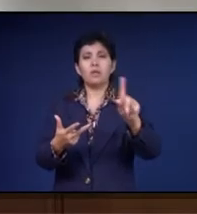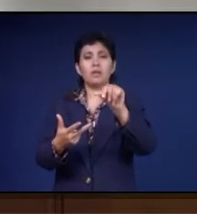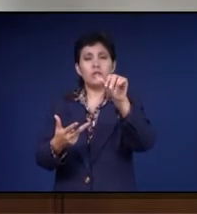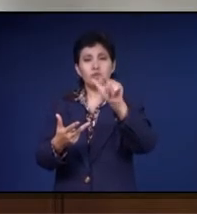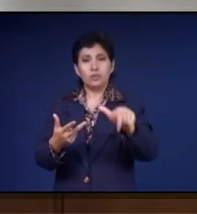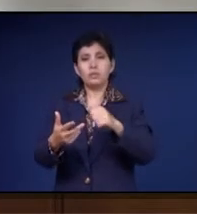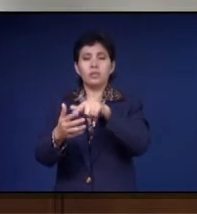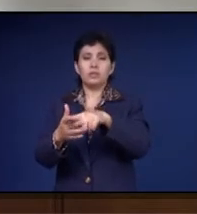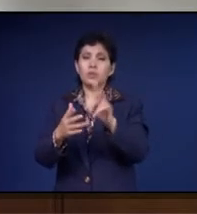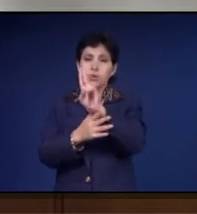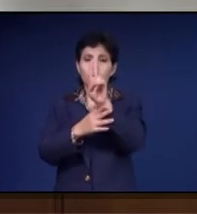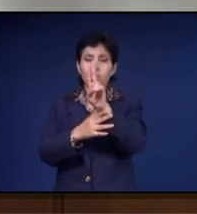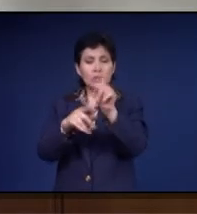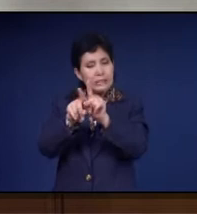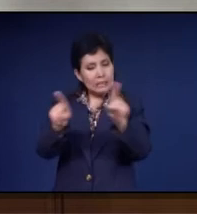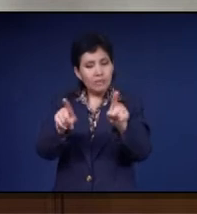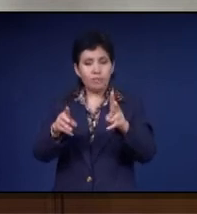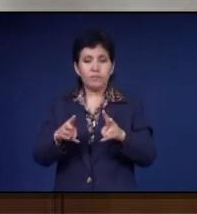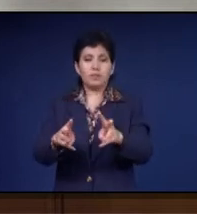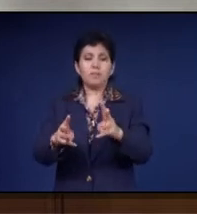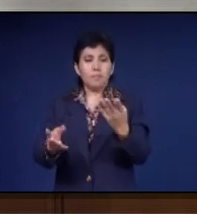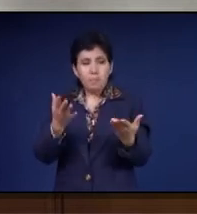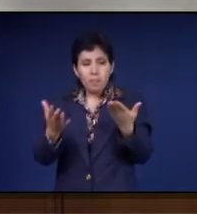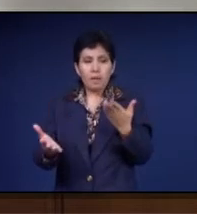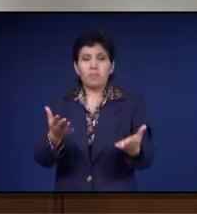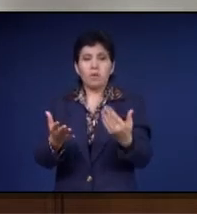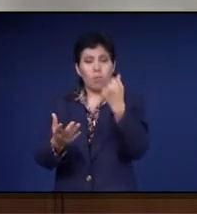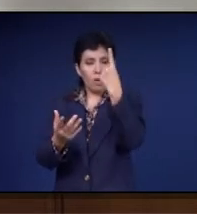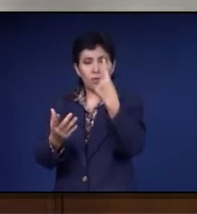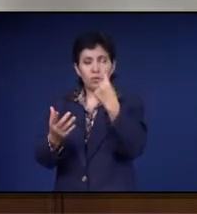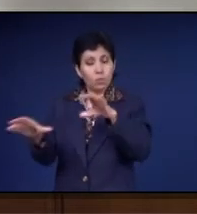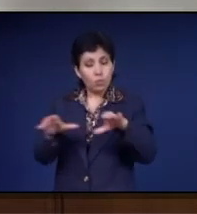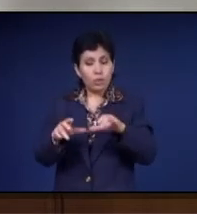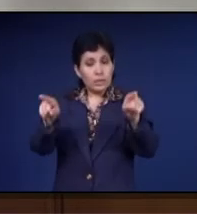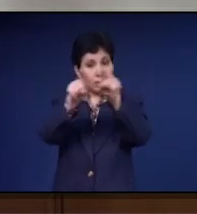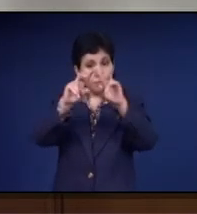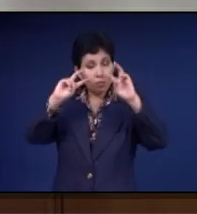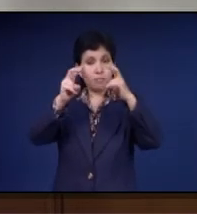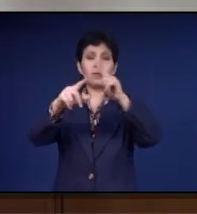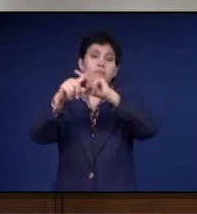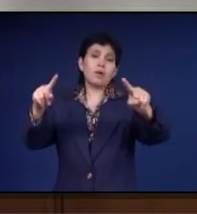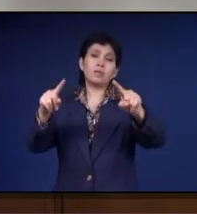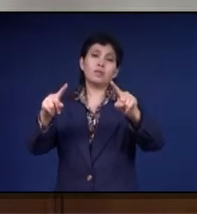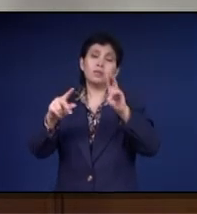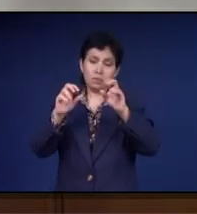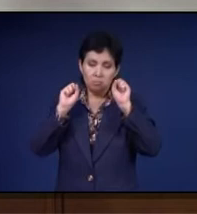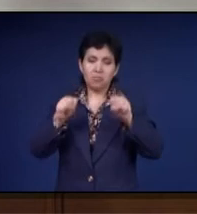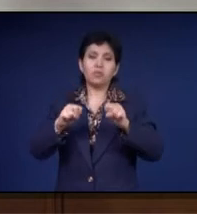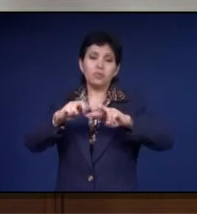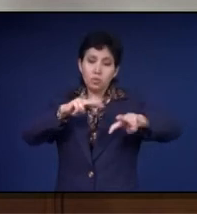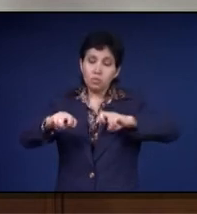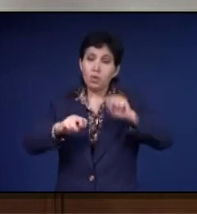you use different methods. You might want to do the same topic, but you can use surveys, you can